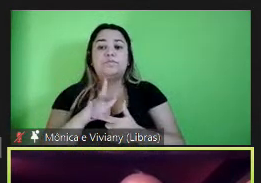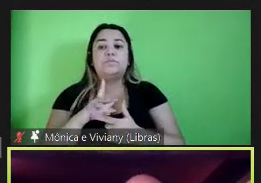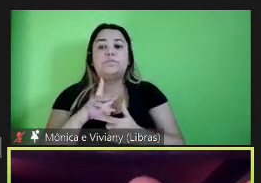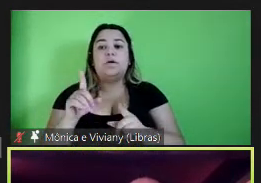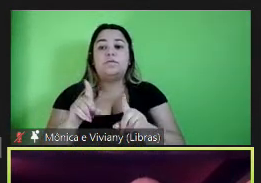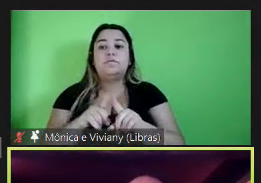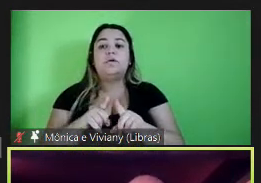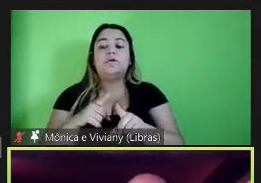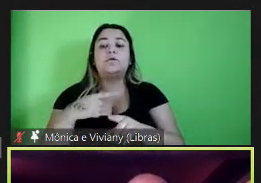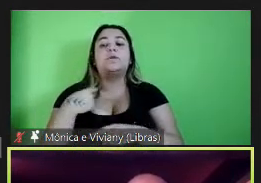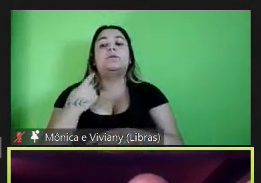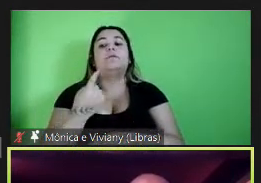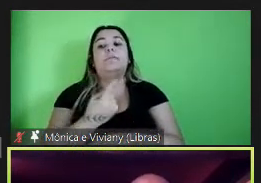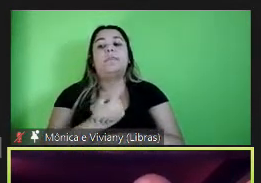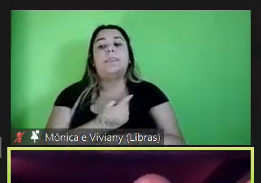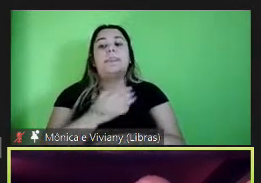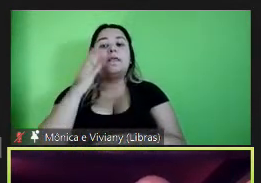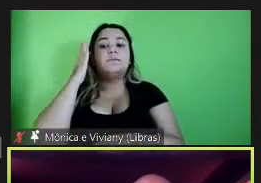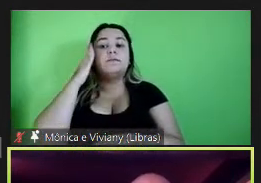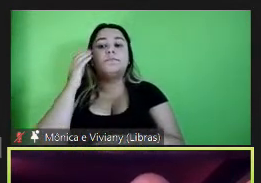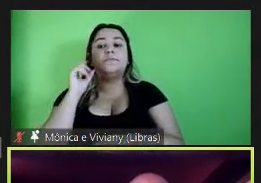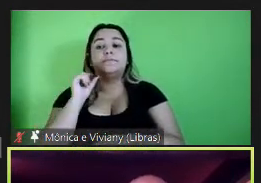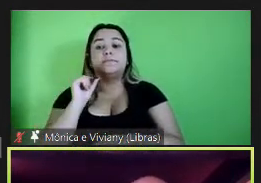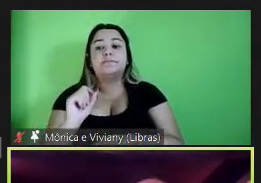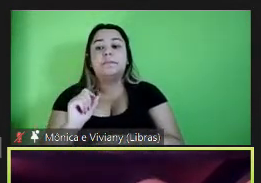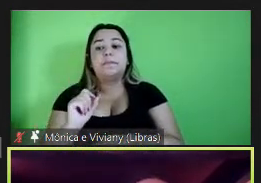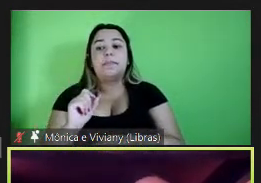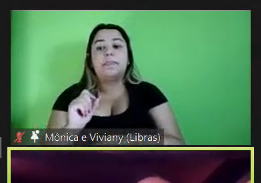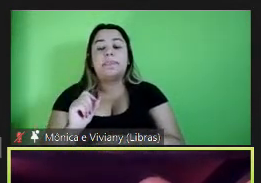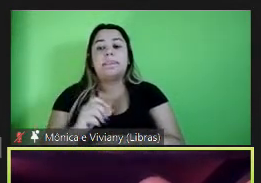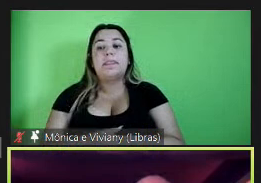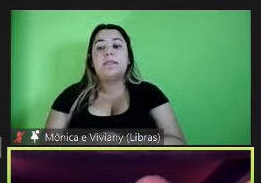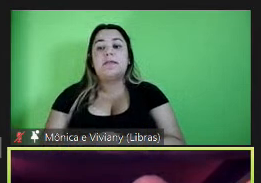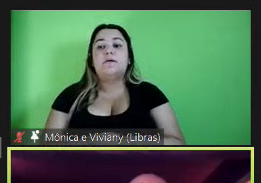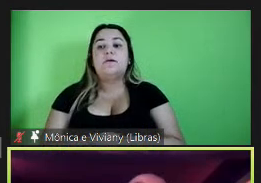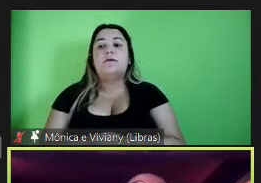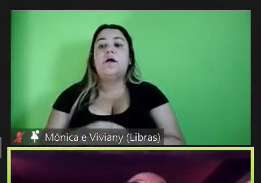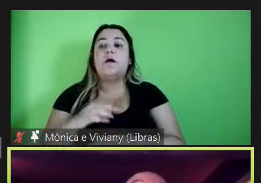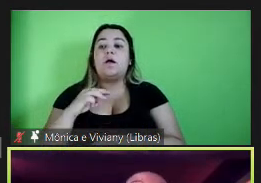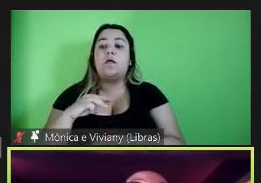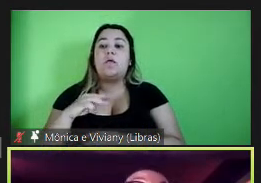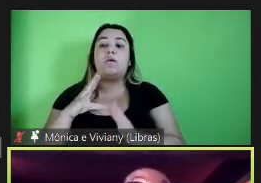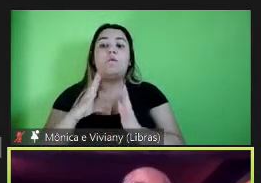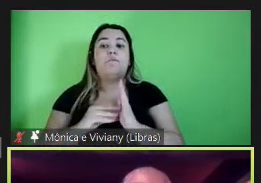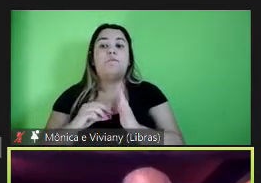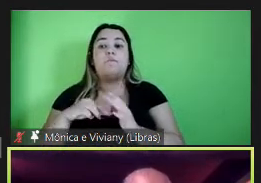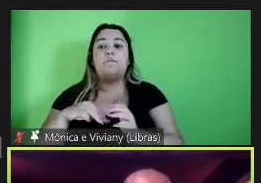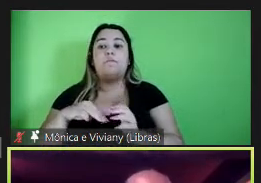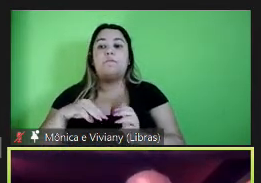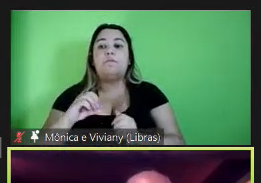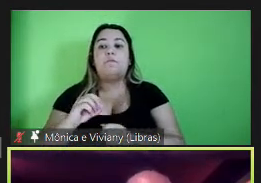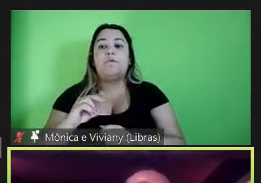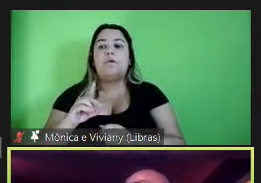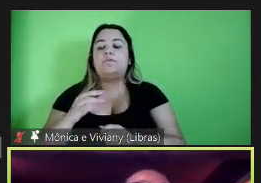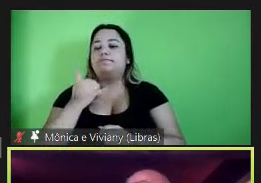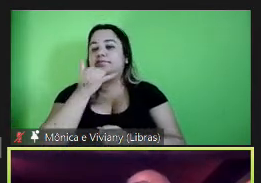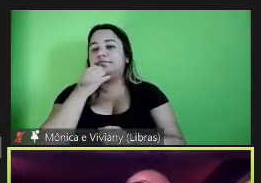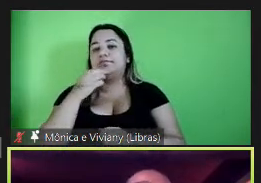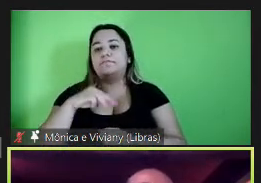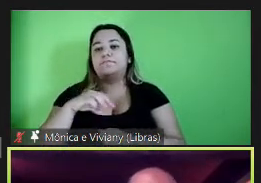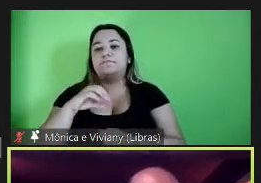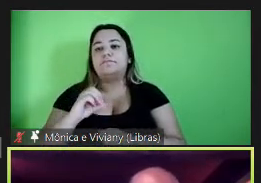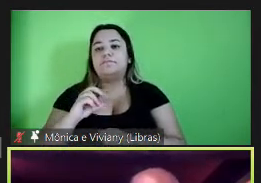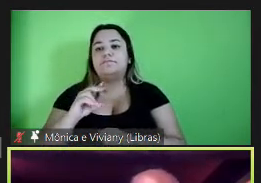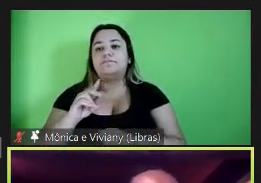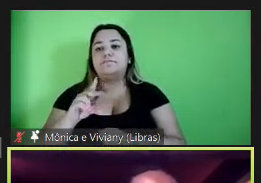what we advocate, this is how the module advocates and allows practitioners to look at their own set of circumstances in terms